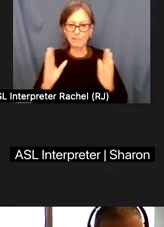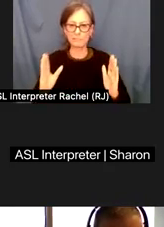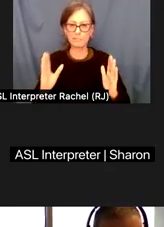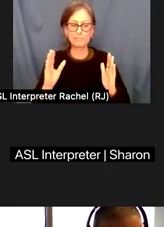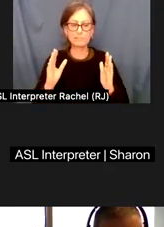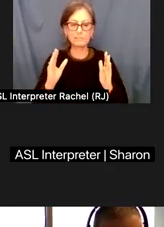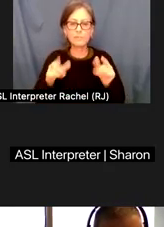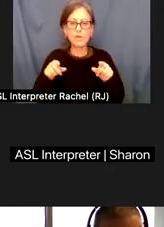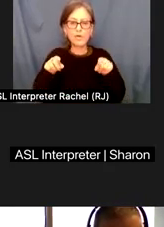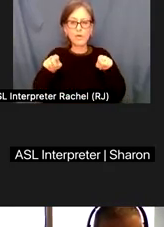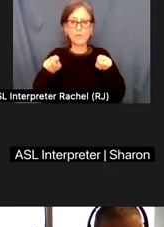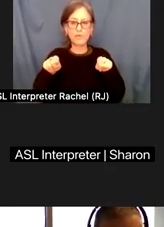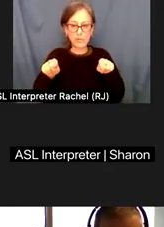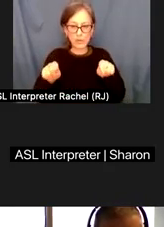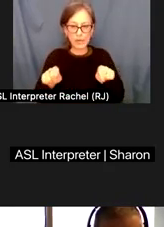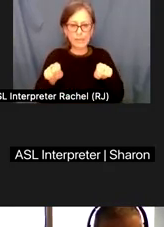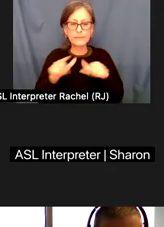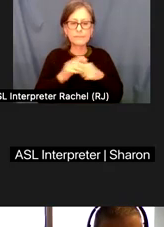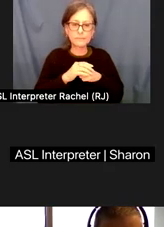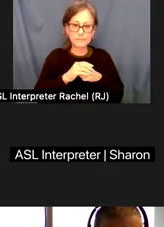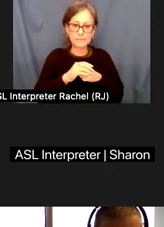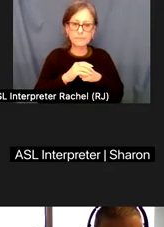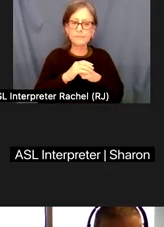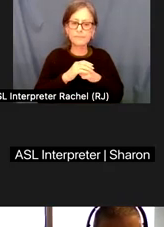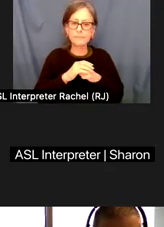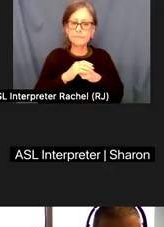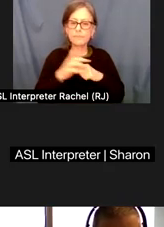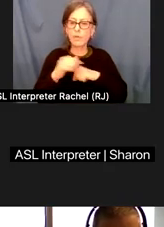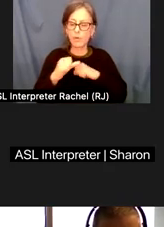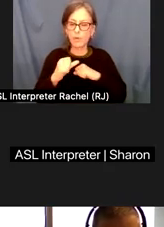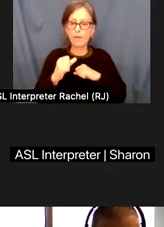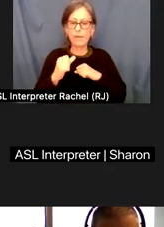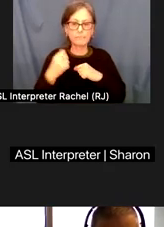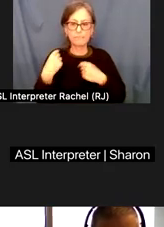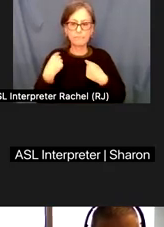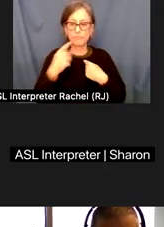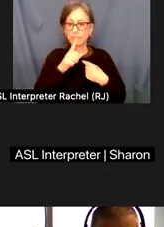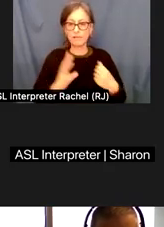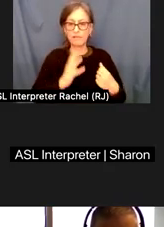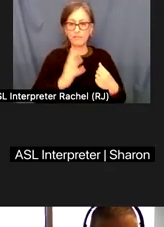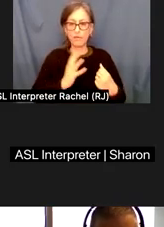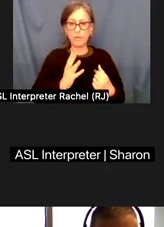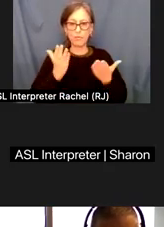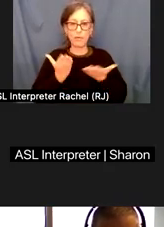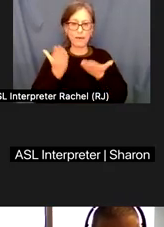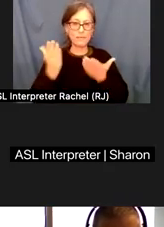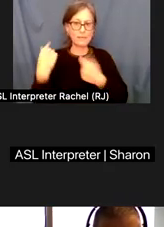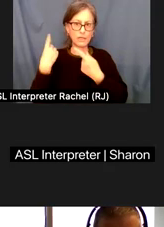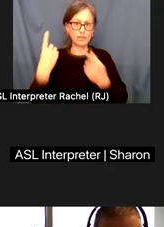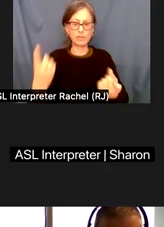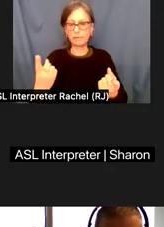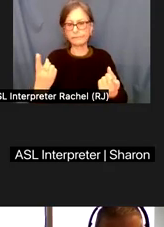do during an earthquake, as has been really the official recommendation for